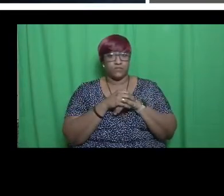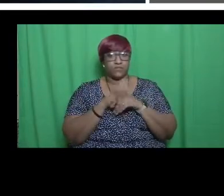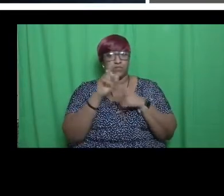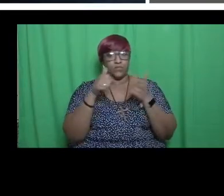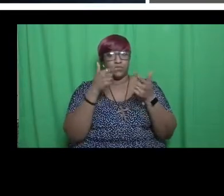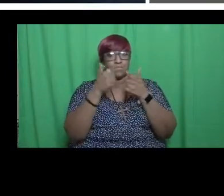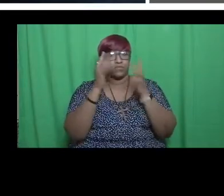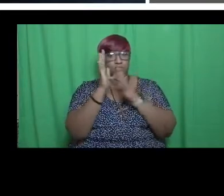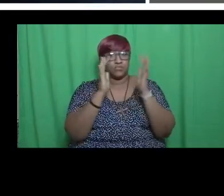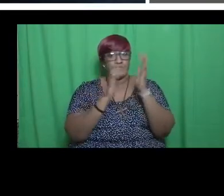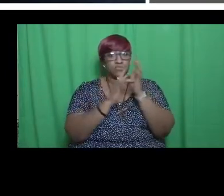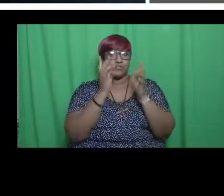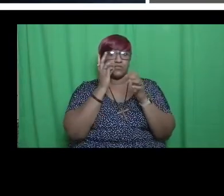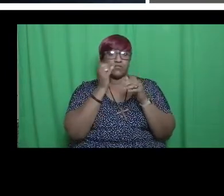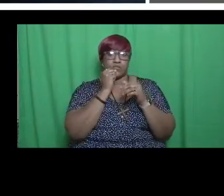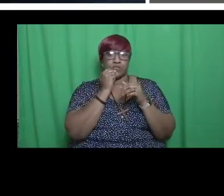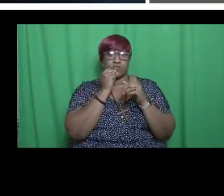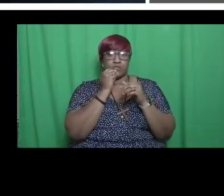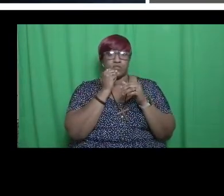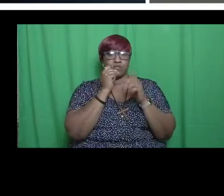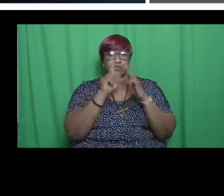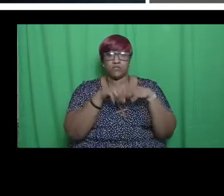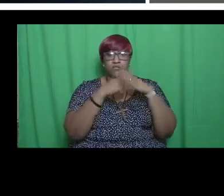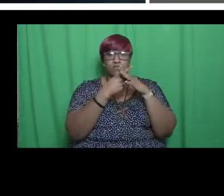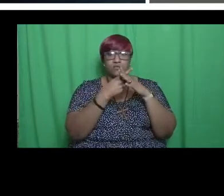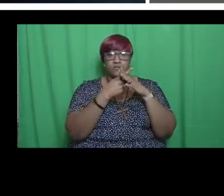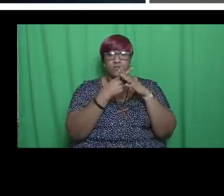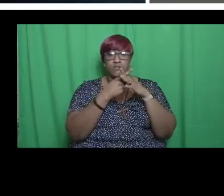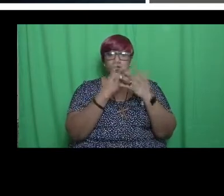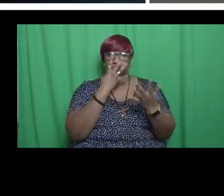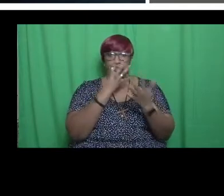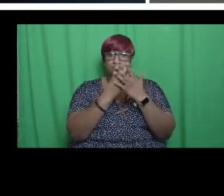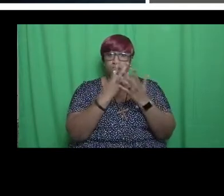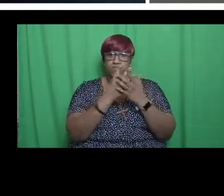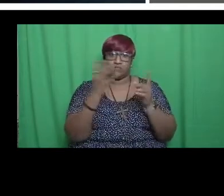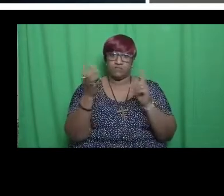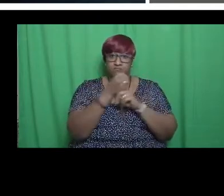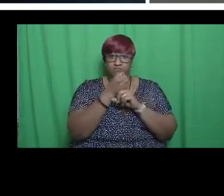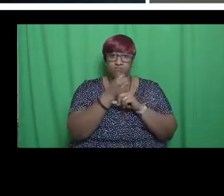When Jesus was initially arrested and taken